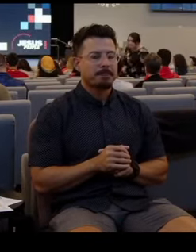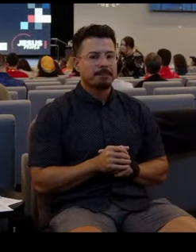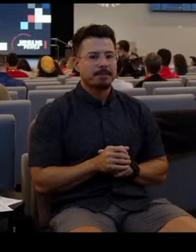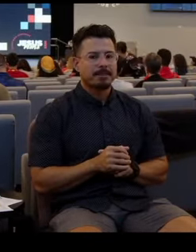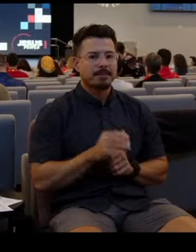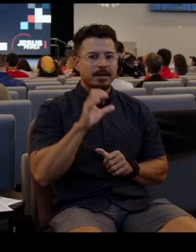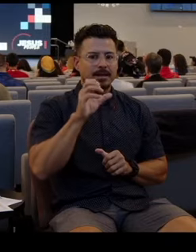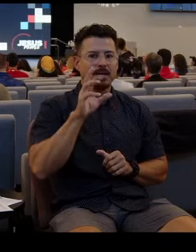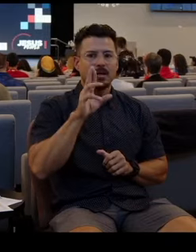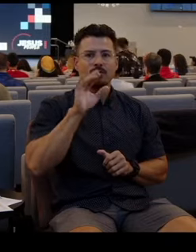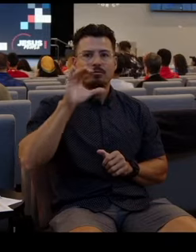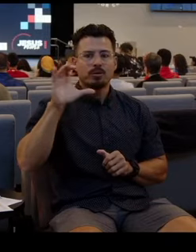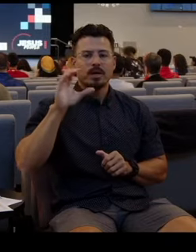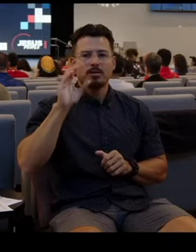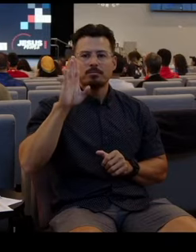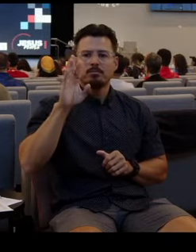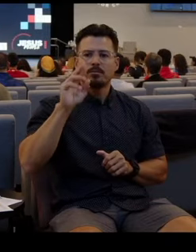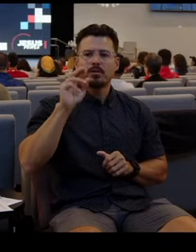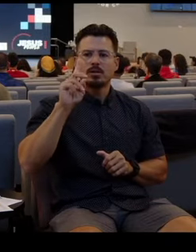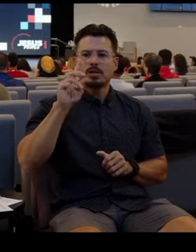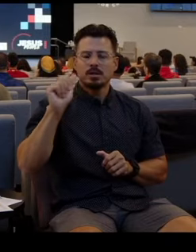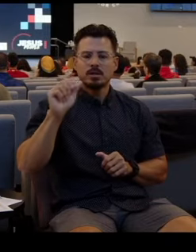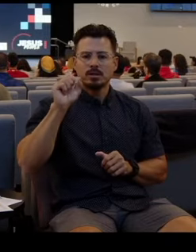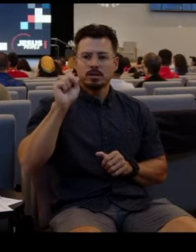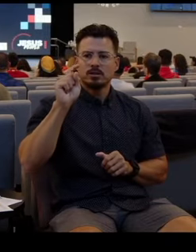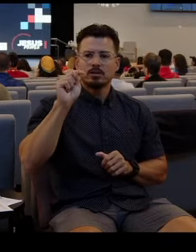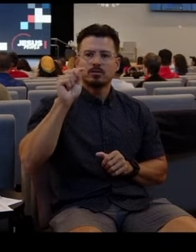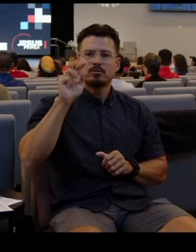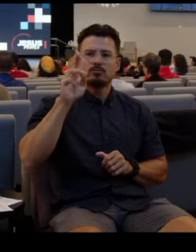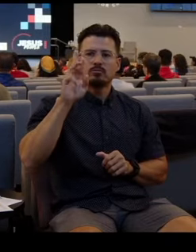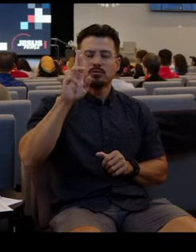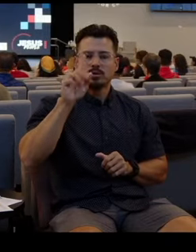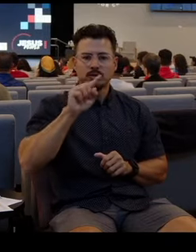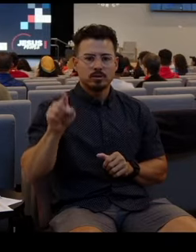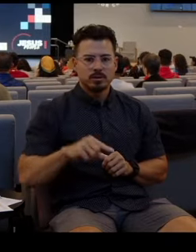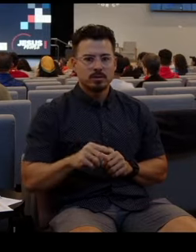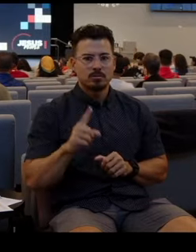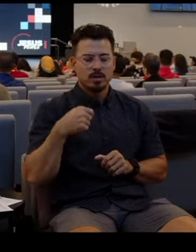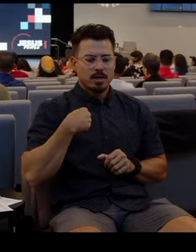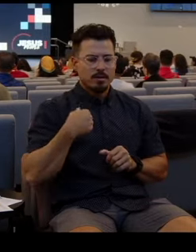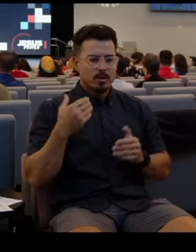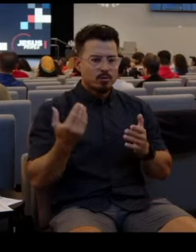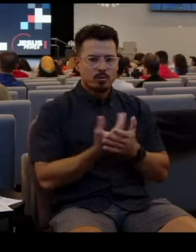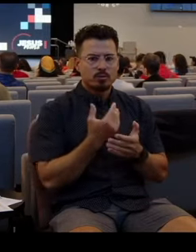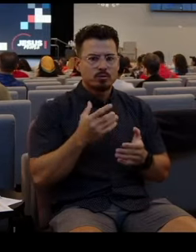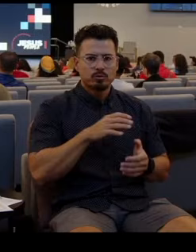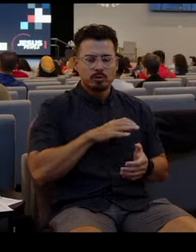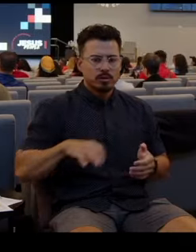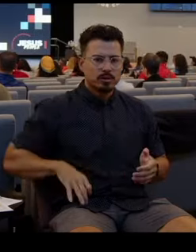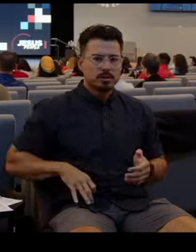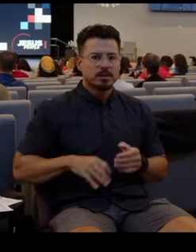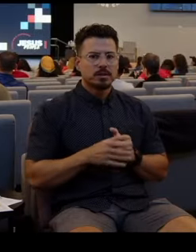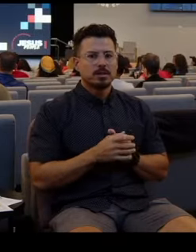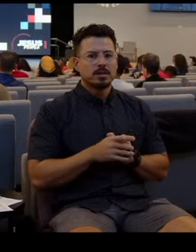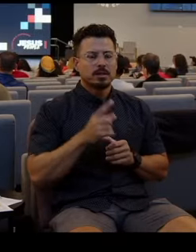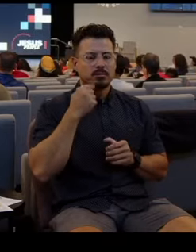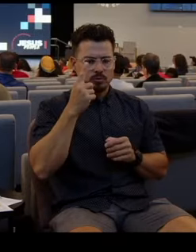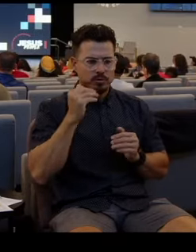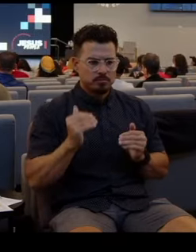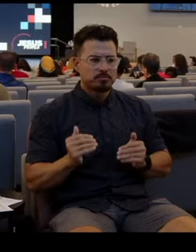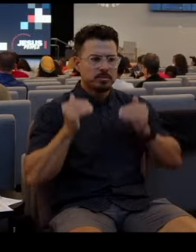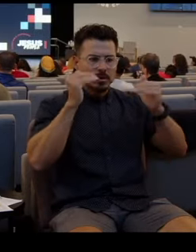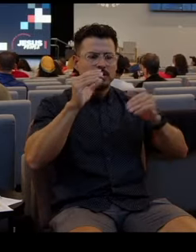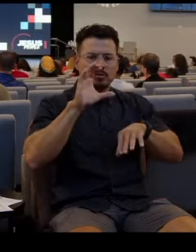Eric and Brenda Struts, when I was a newcomer, these guys, you could see how they elevated the game of